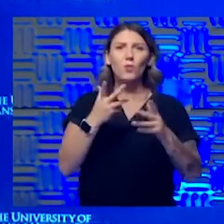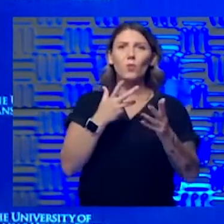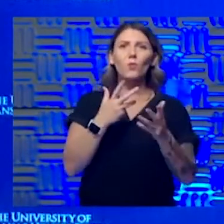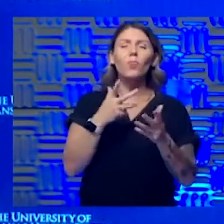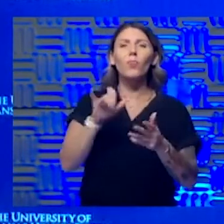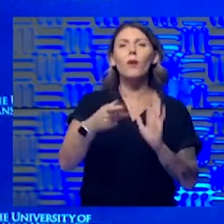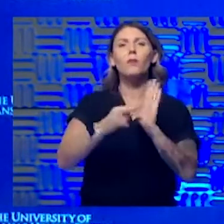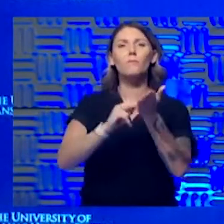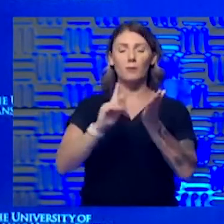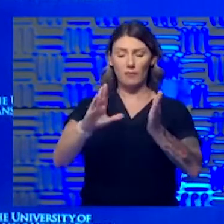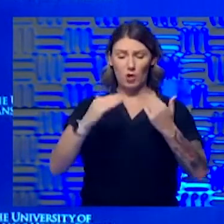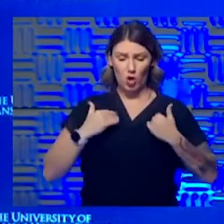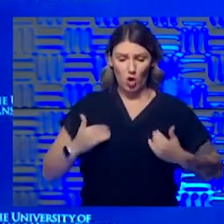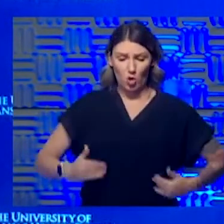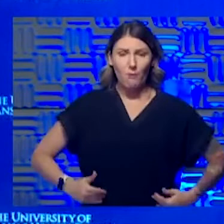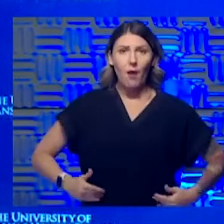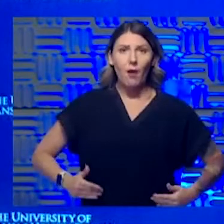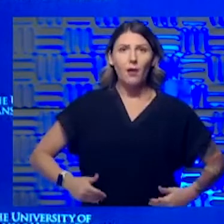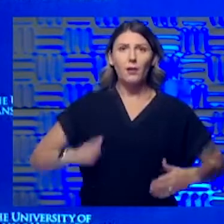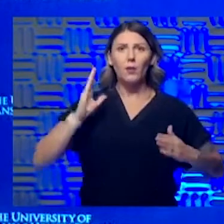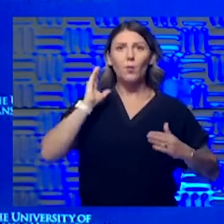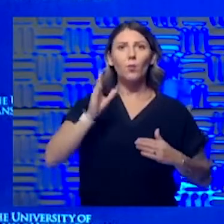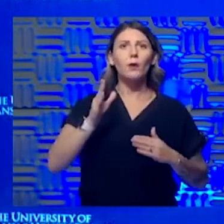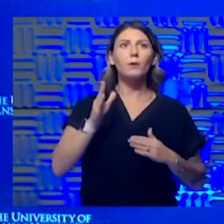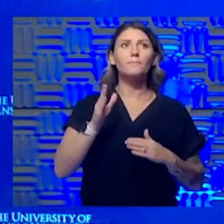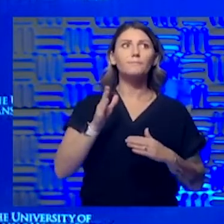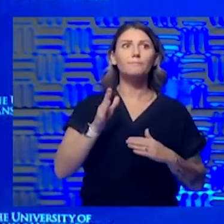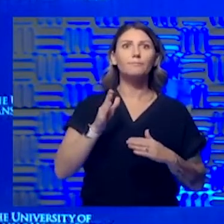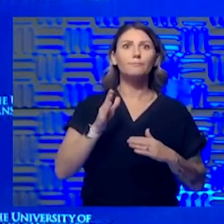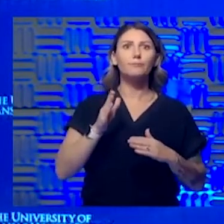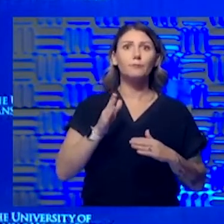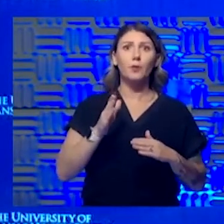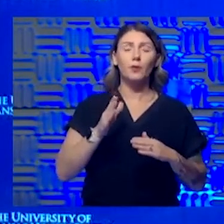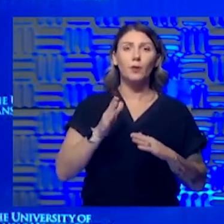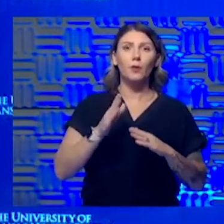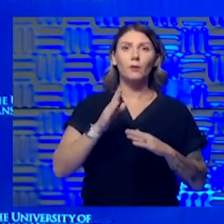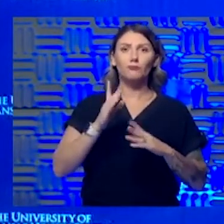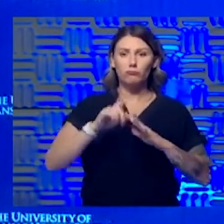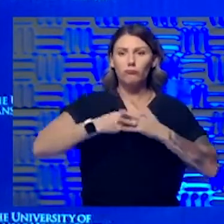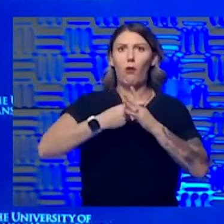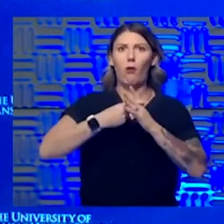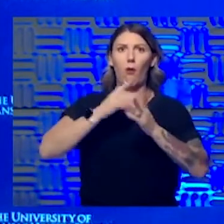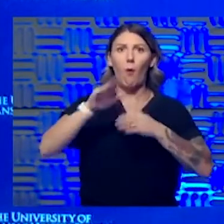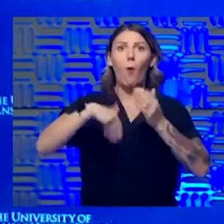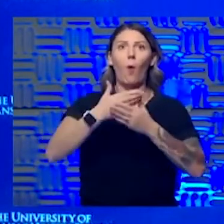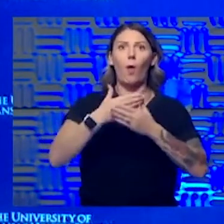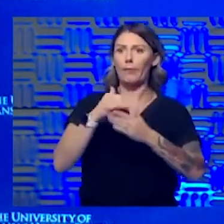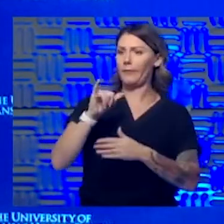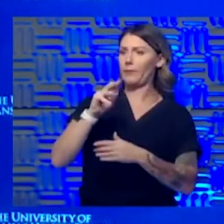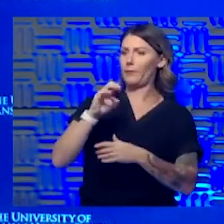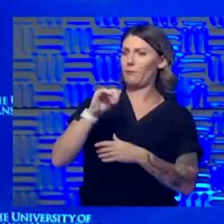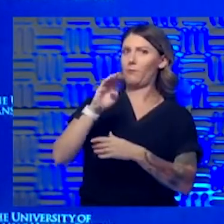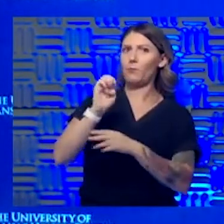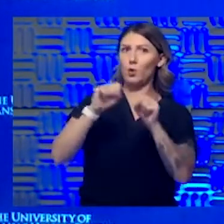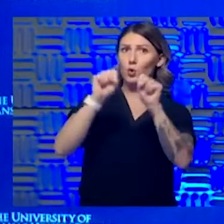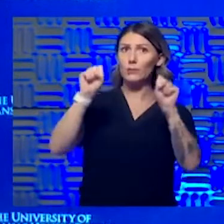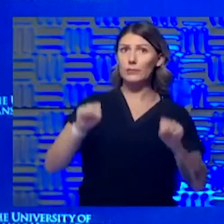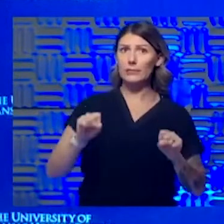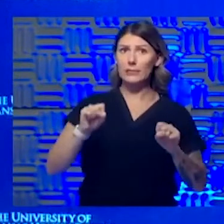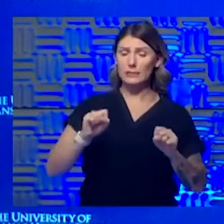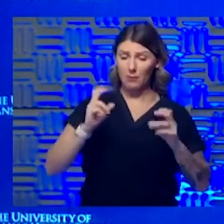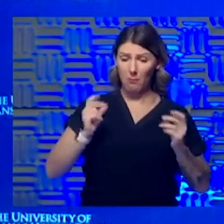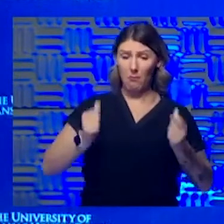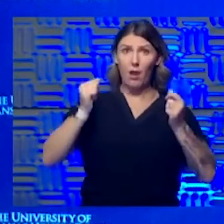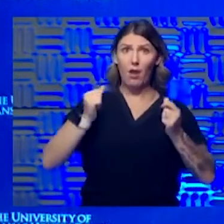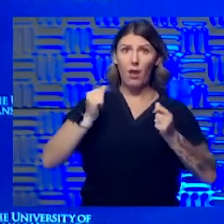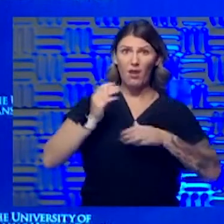reason, begins to turn on all of its autoimmune processes at once, and pretty soon the body begins to attack its own vital